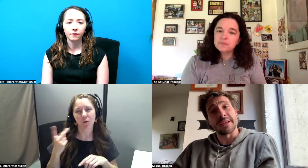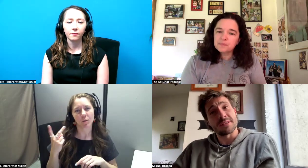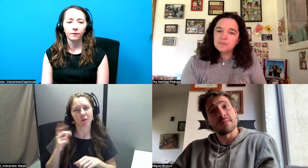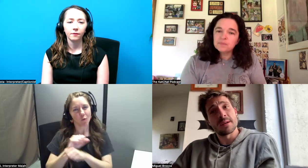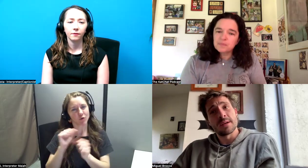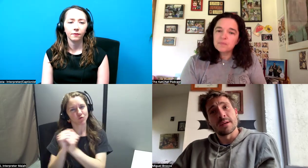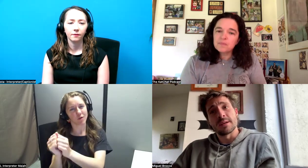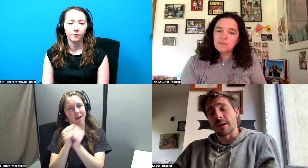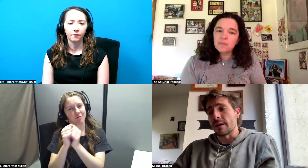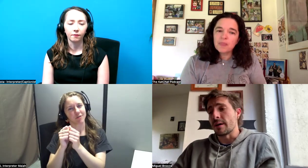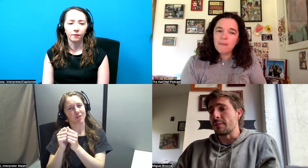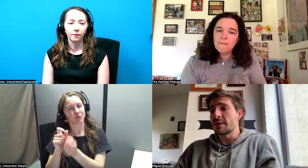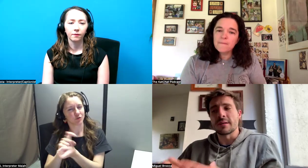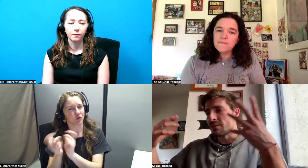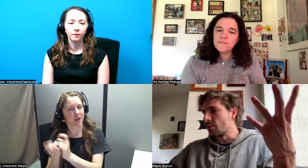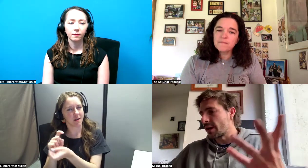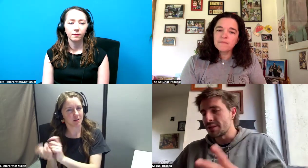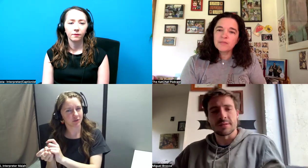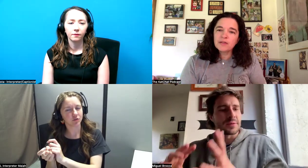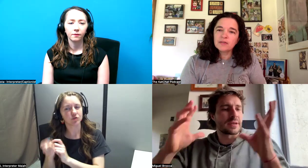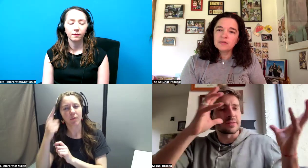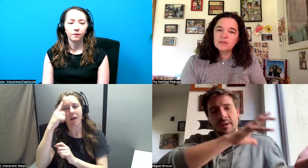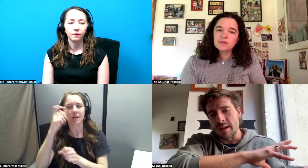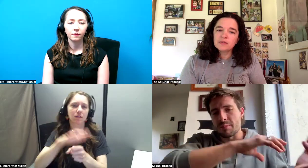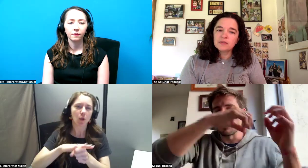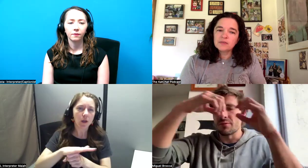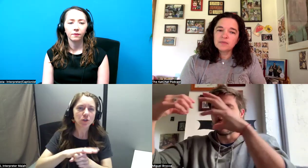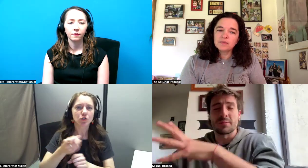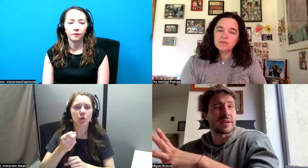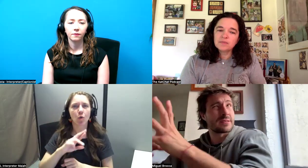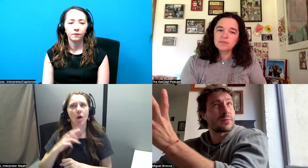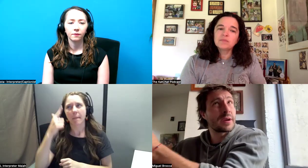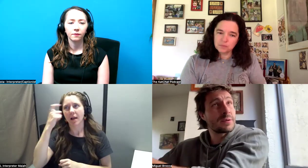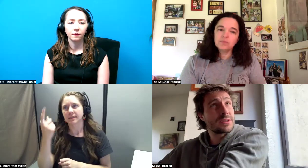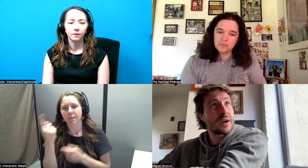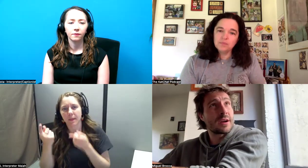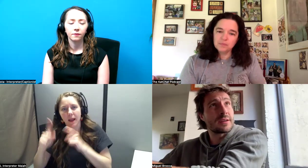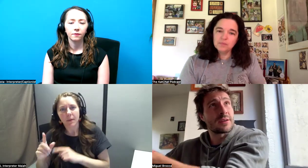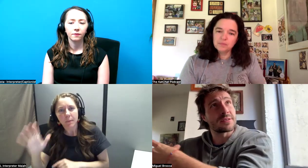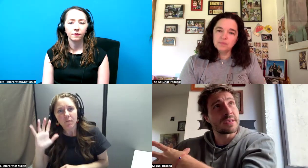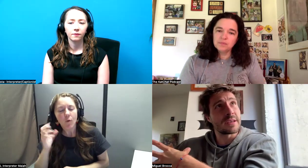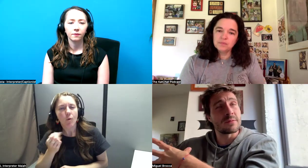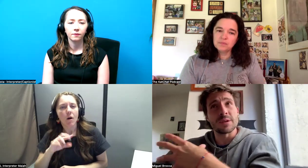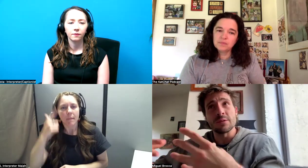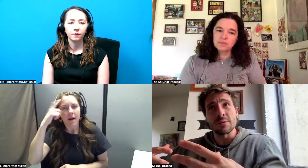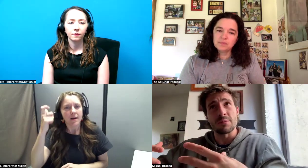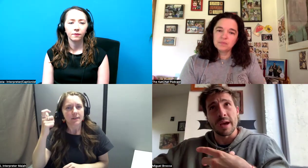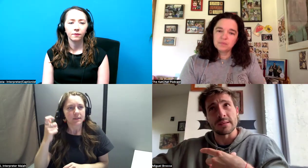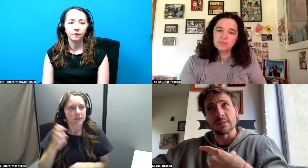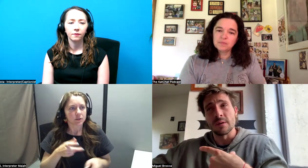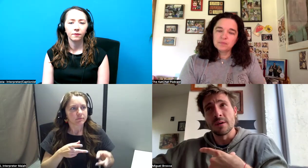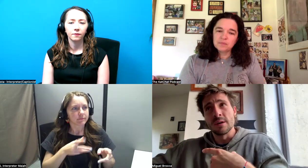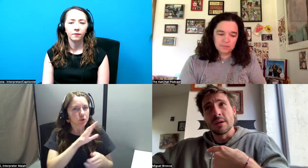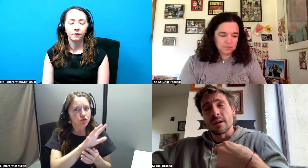to change them because of location or because of what had happened before or because the way we shot another scene that we knew that we